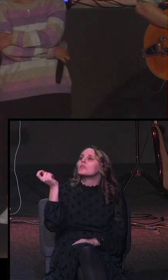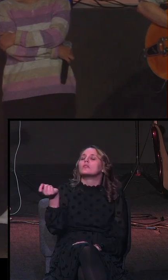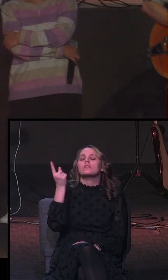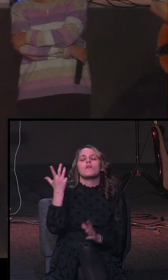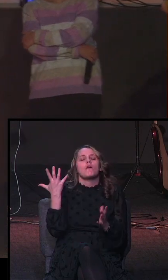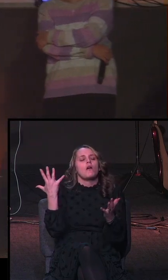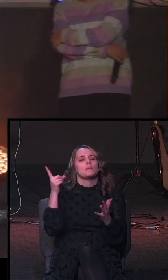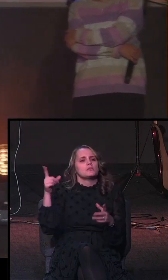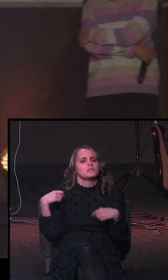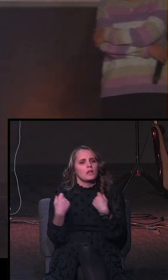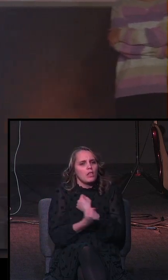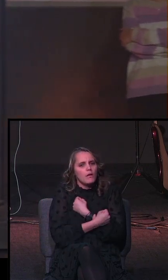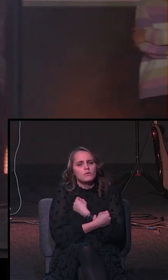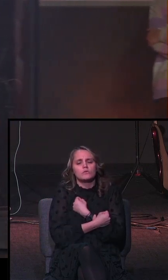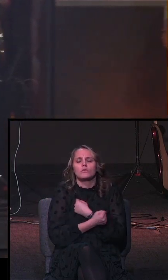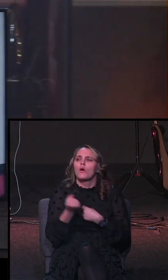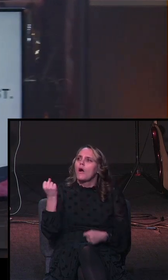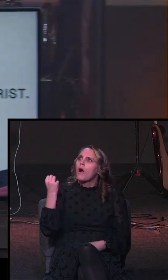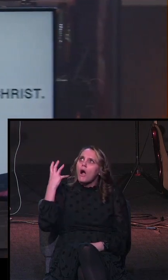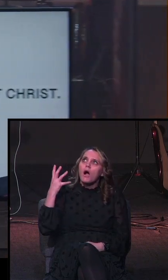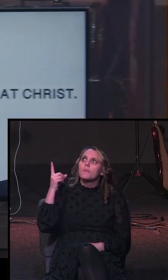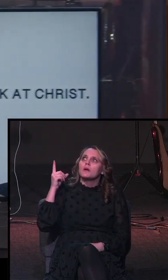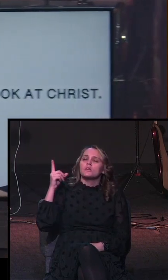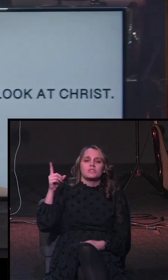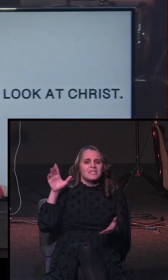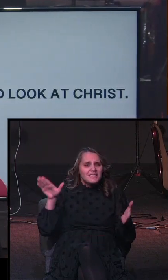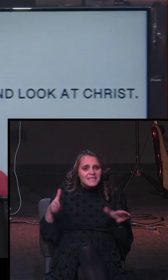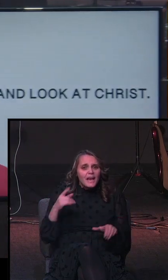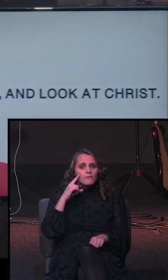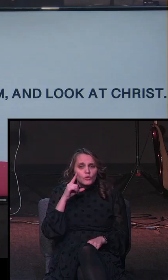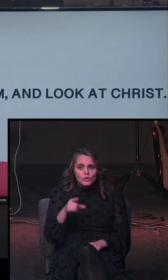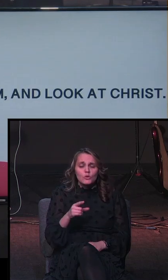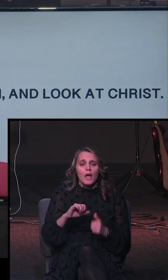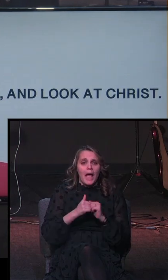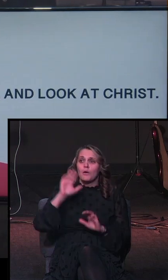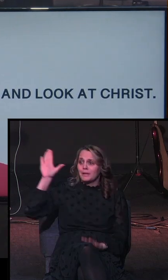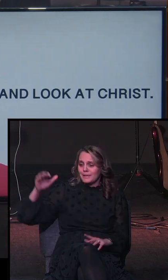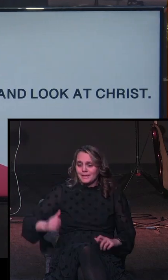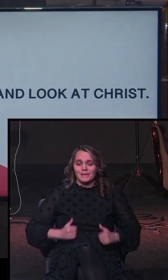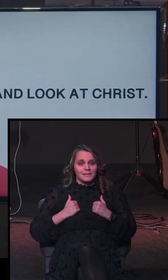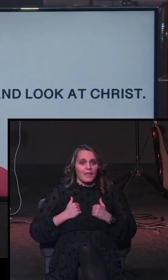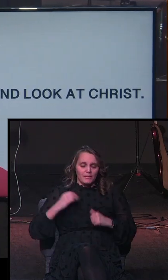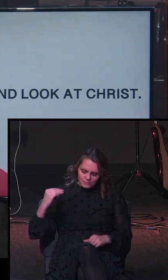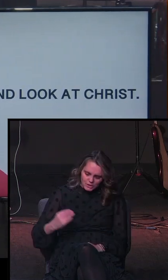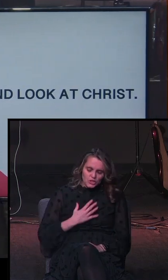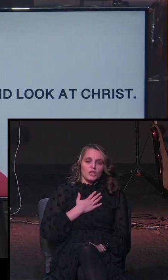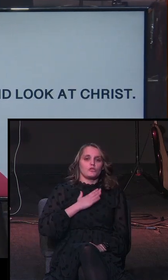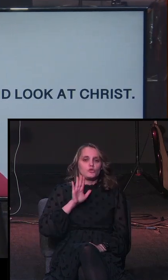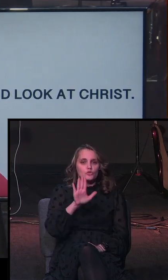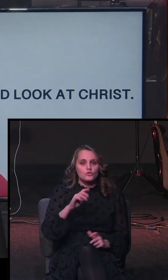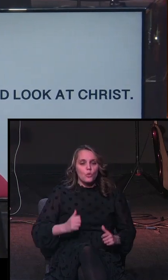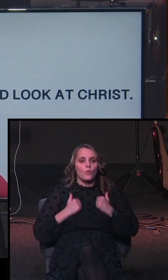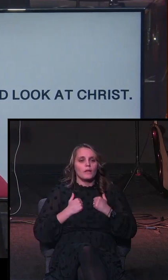much he valued you, how much he died for you, how much his life has now been transferred to your life, and now you are living out his purpose, his identity